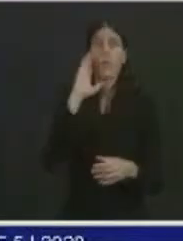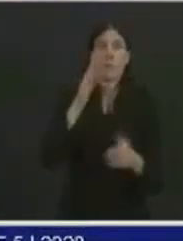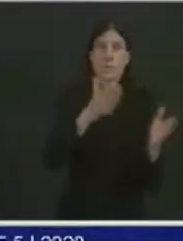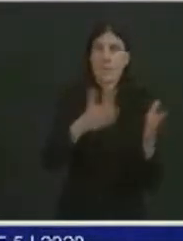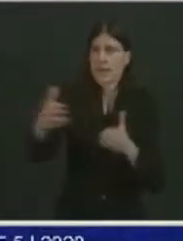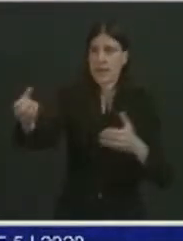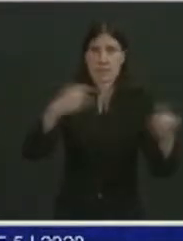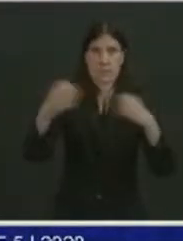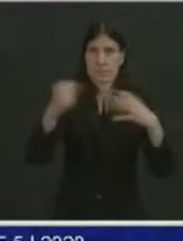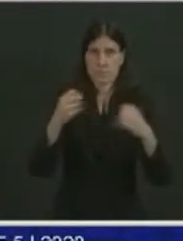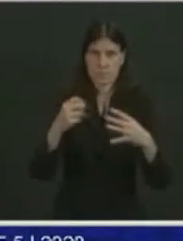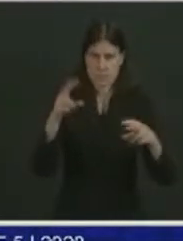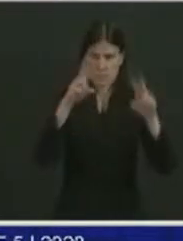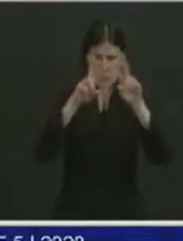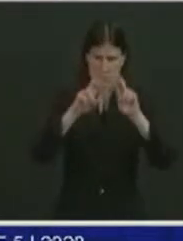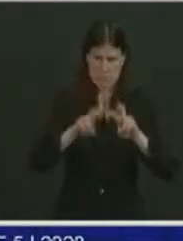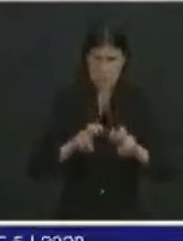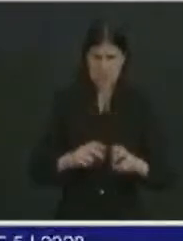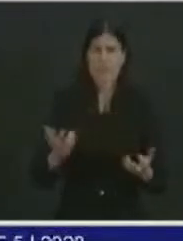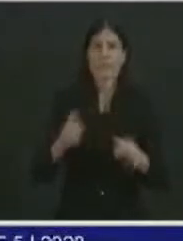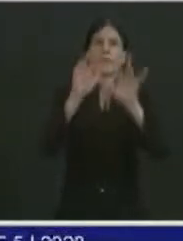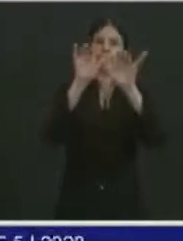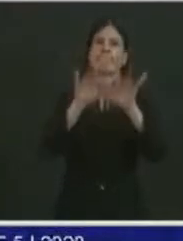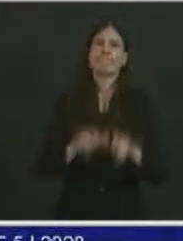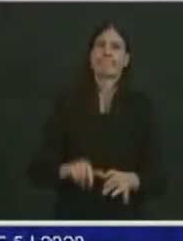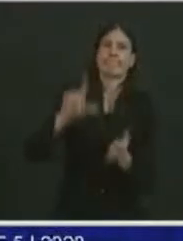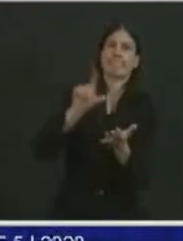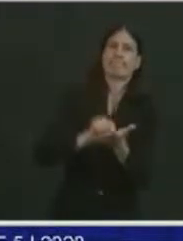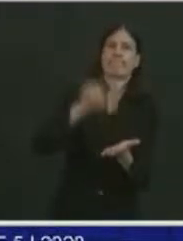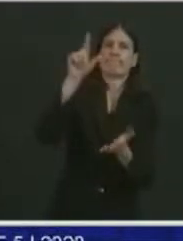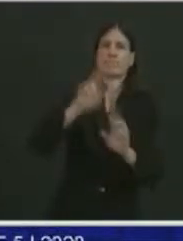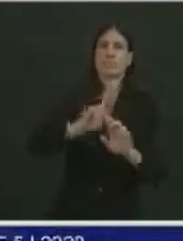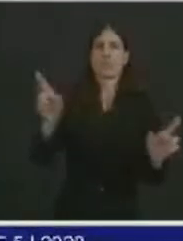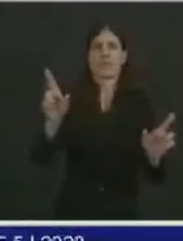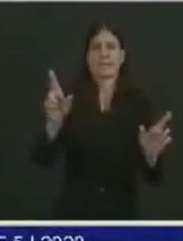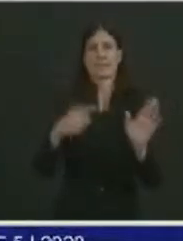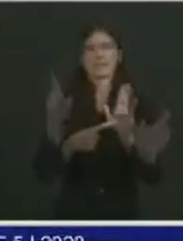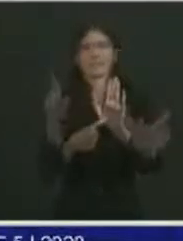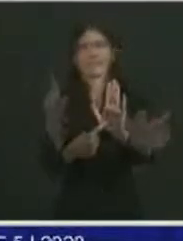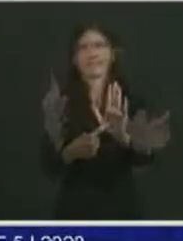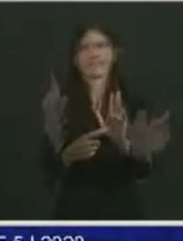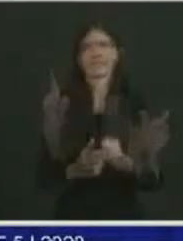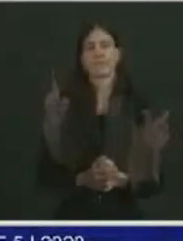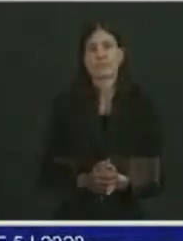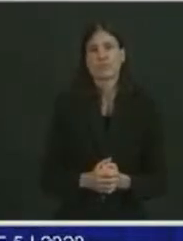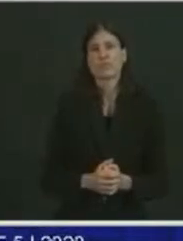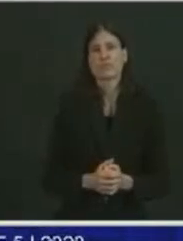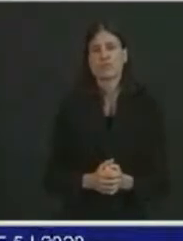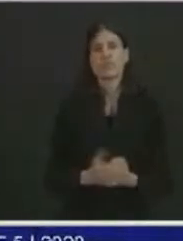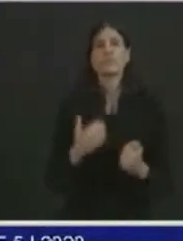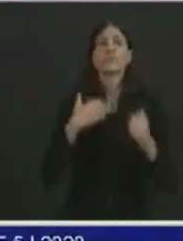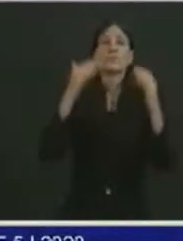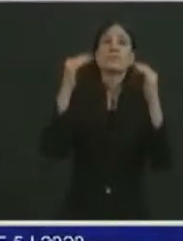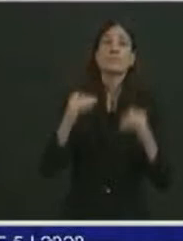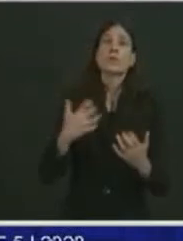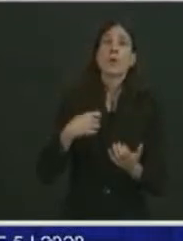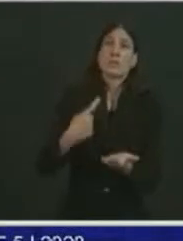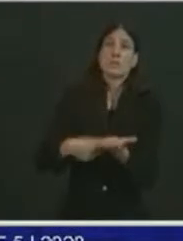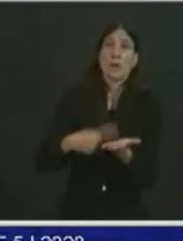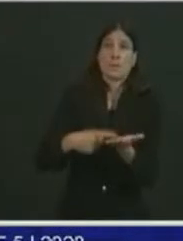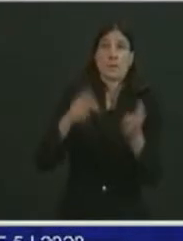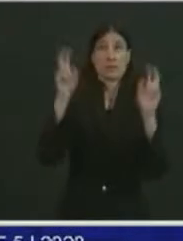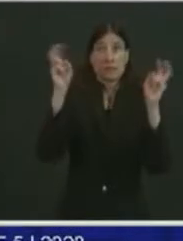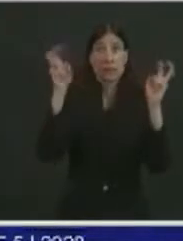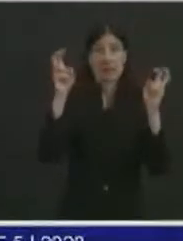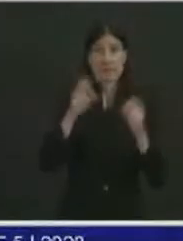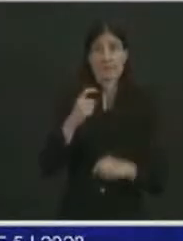Earlier this week, and as the governor just shared, we mentioned that staff from the Rhode Island Department of Health have